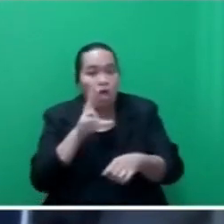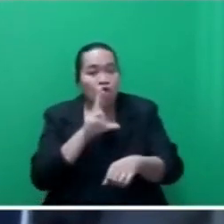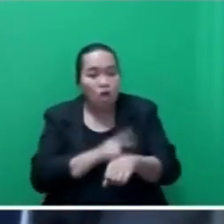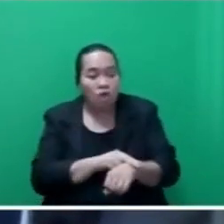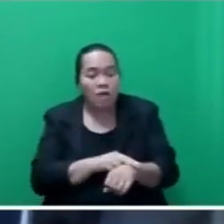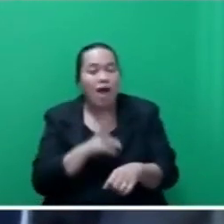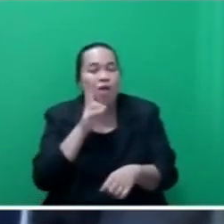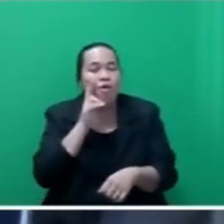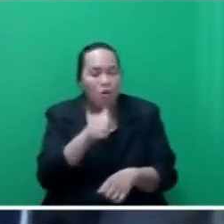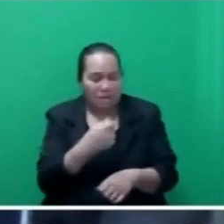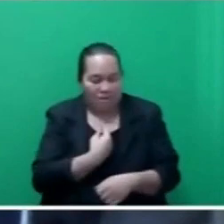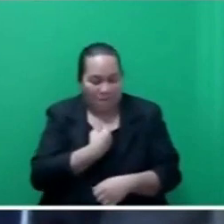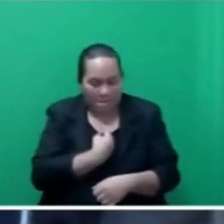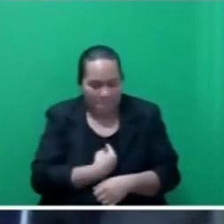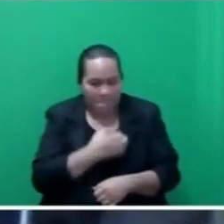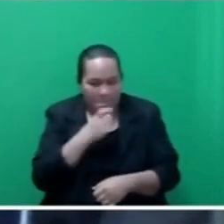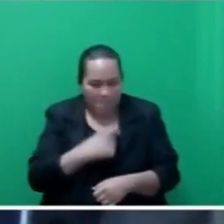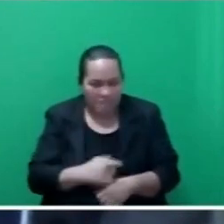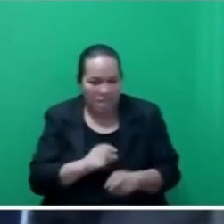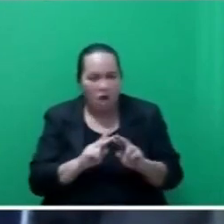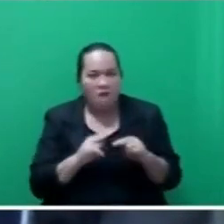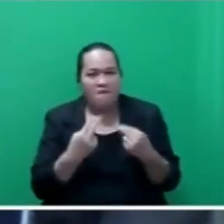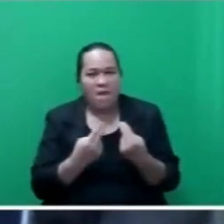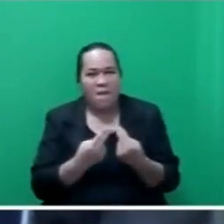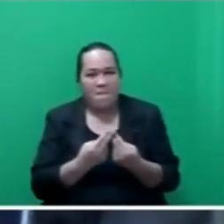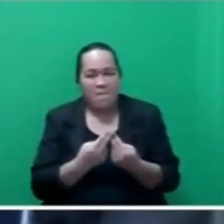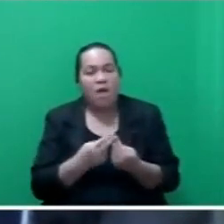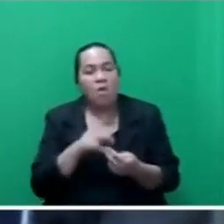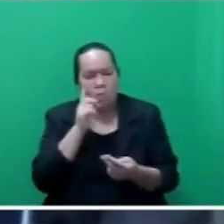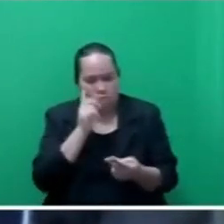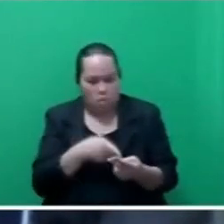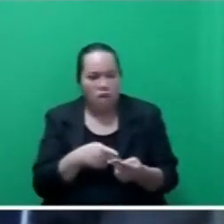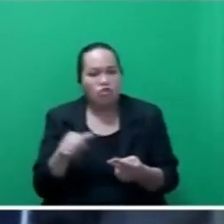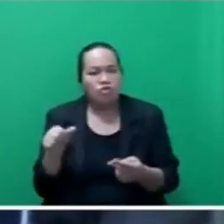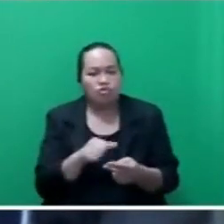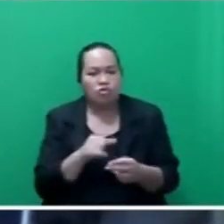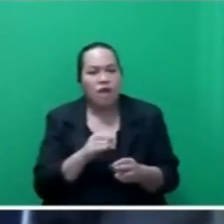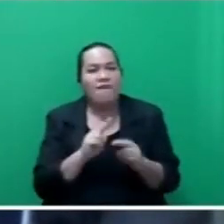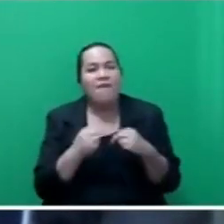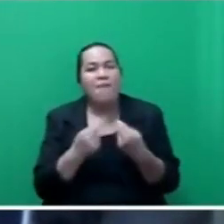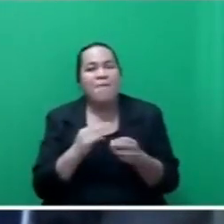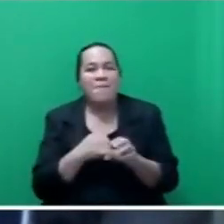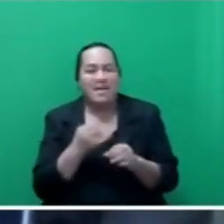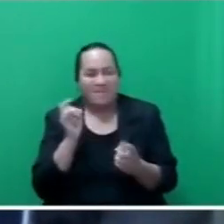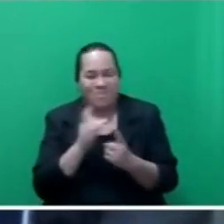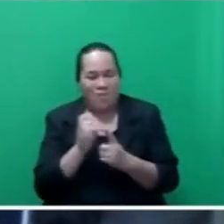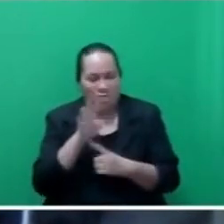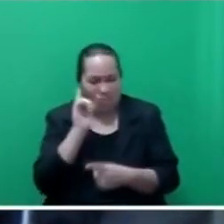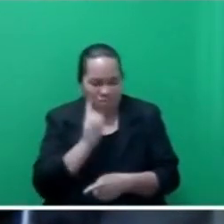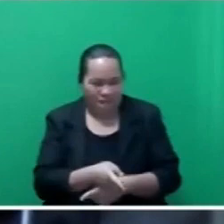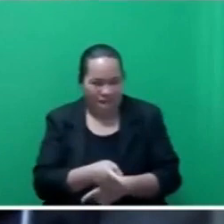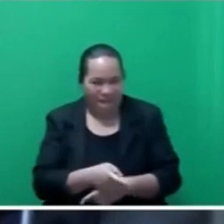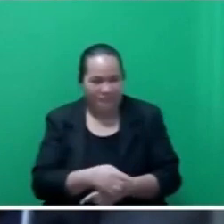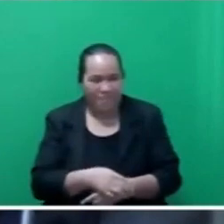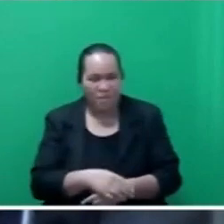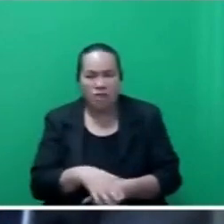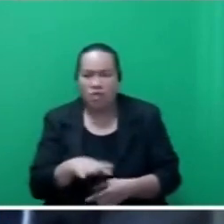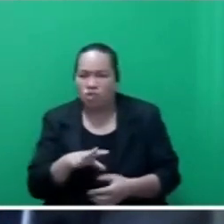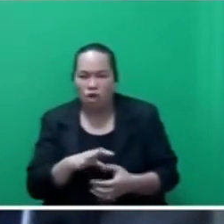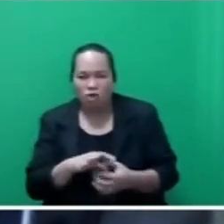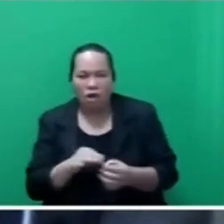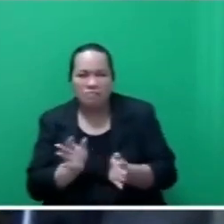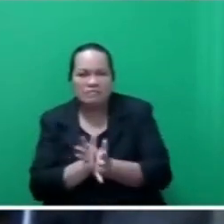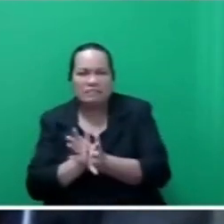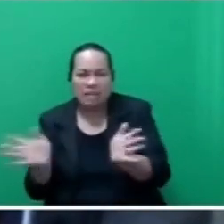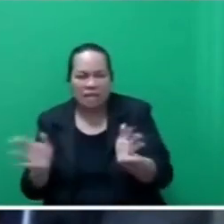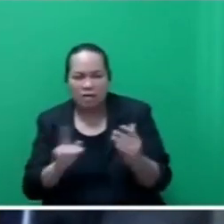looking after a person or family, and that's what family medicine is all about. By doing this, it